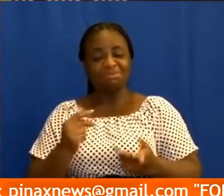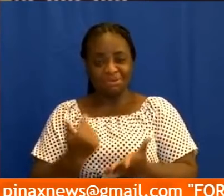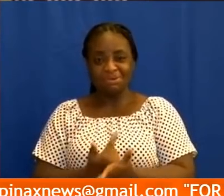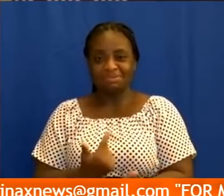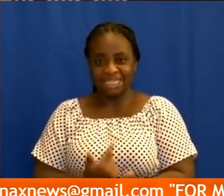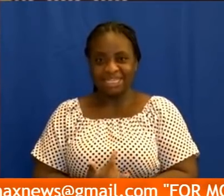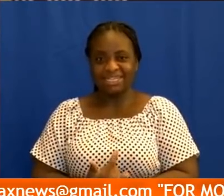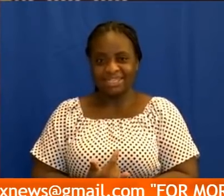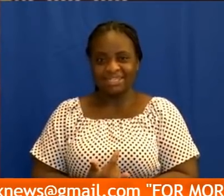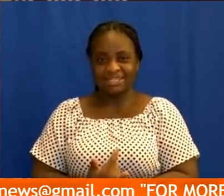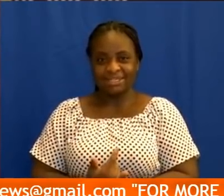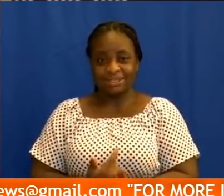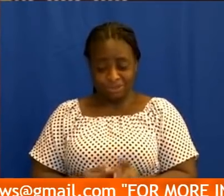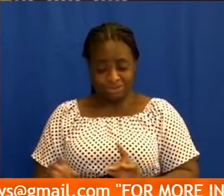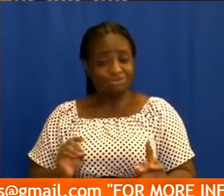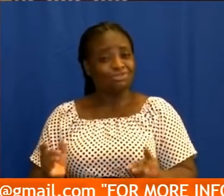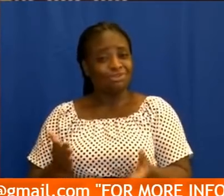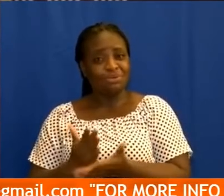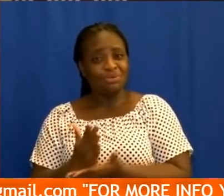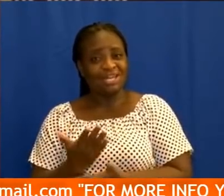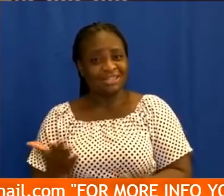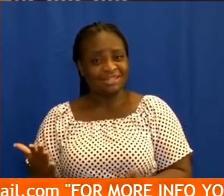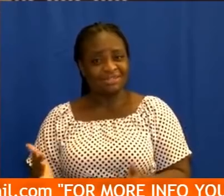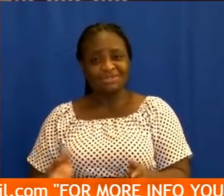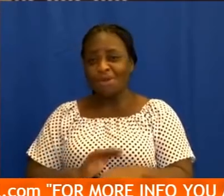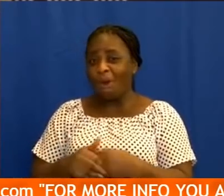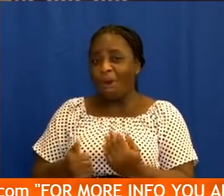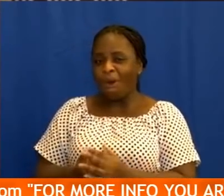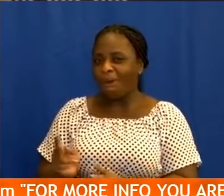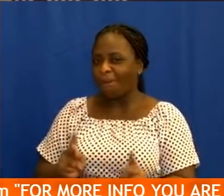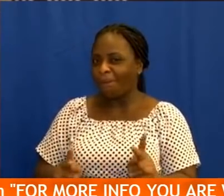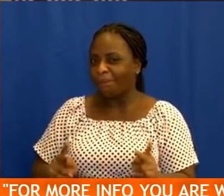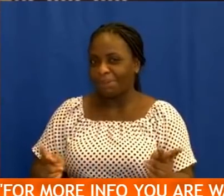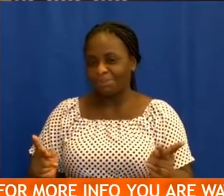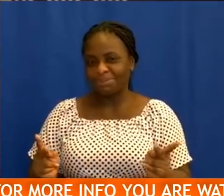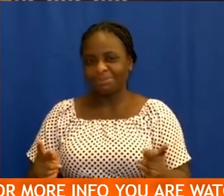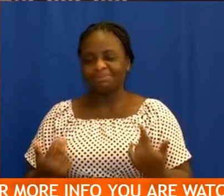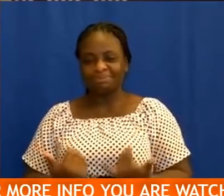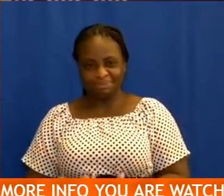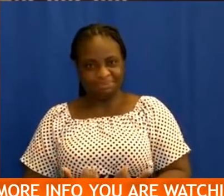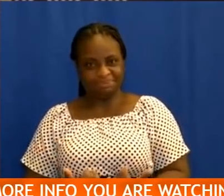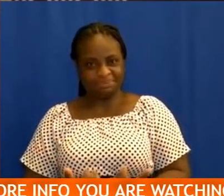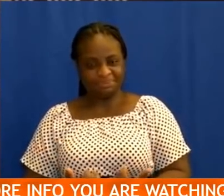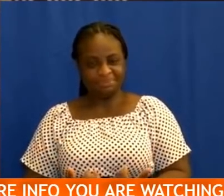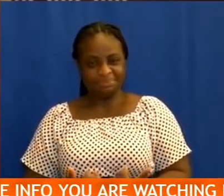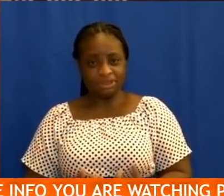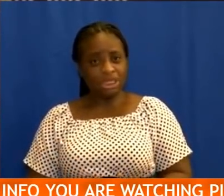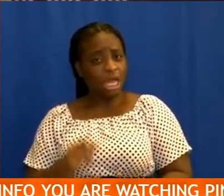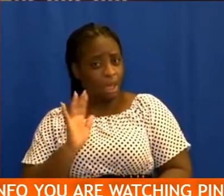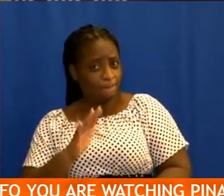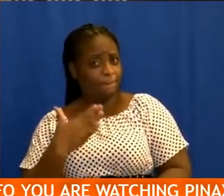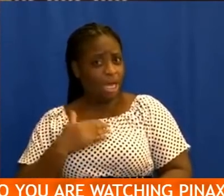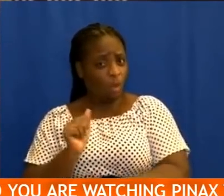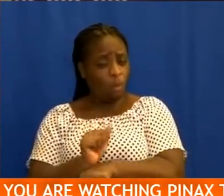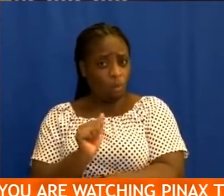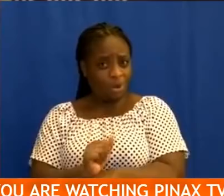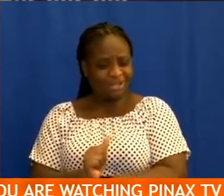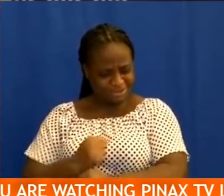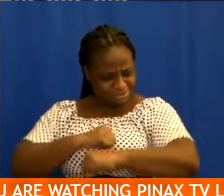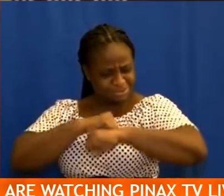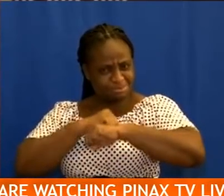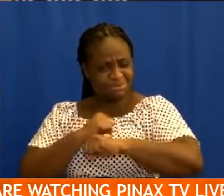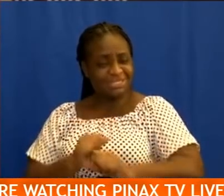Ghana and to do right to all manner of persons, unquote. It is my duty to